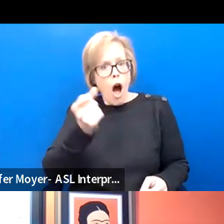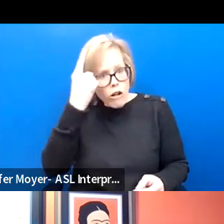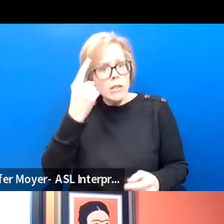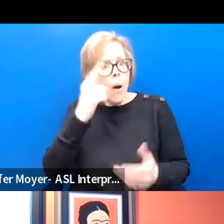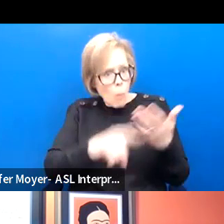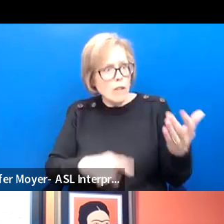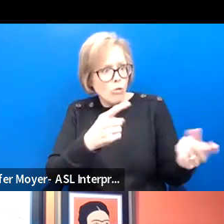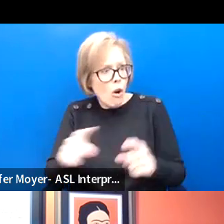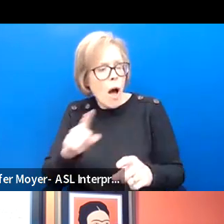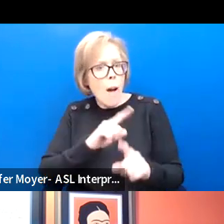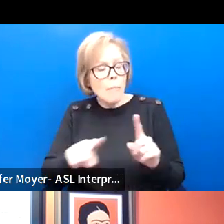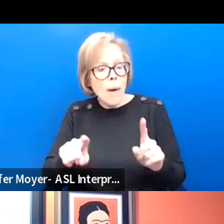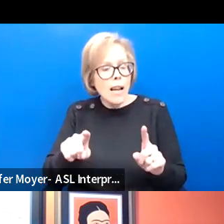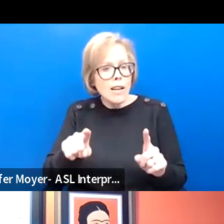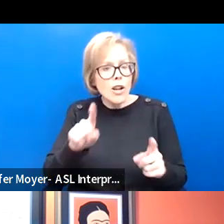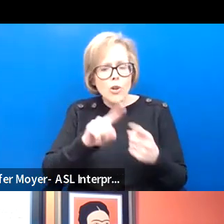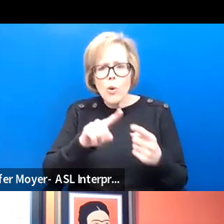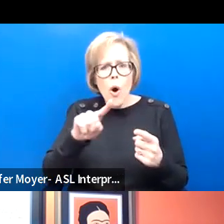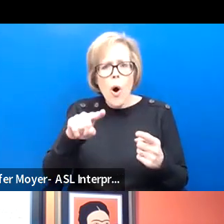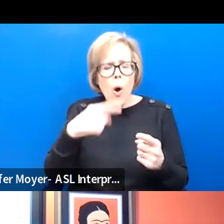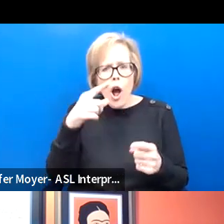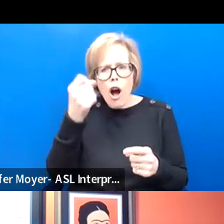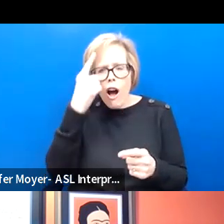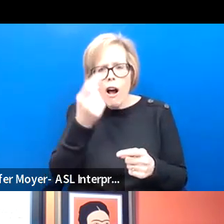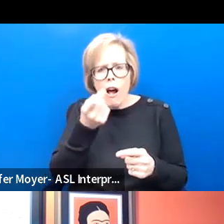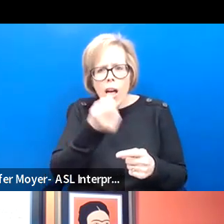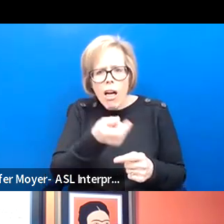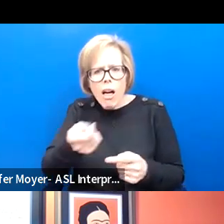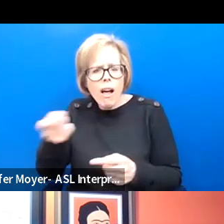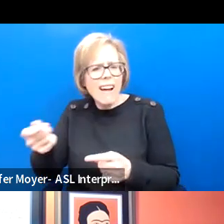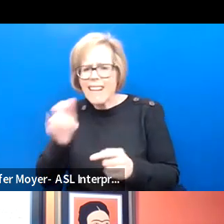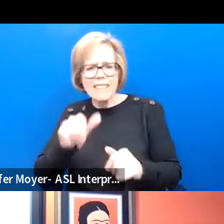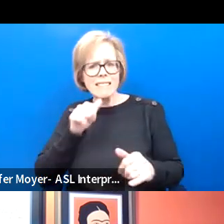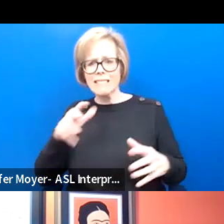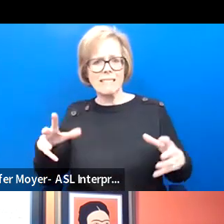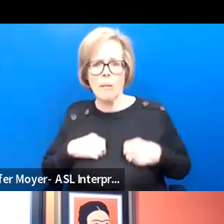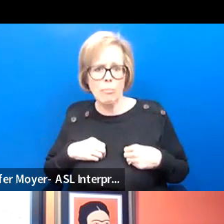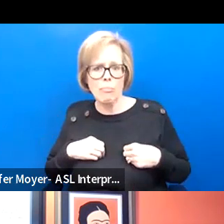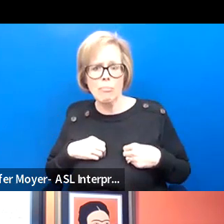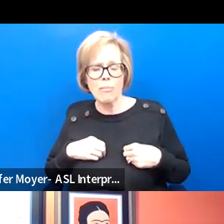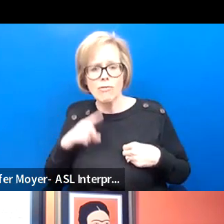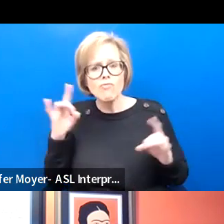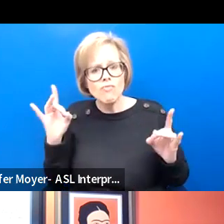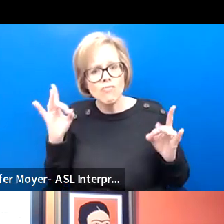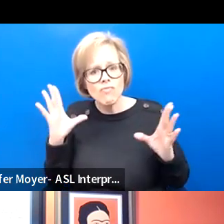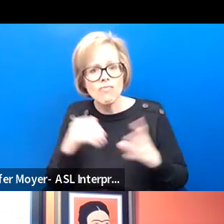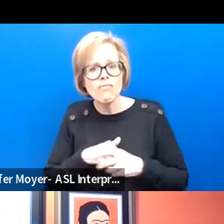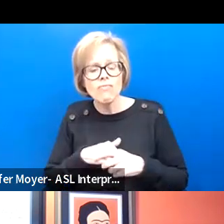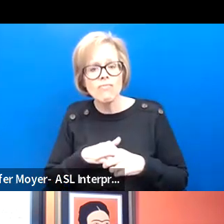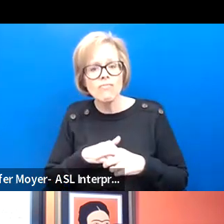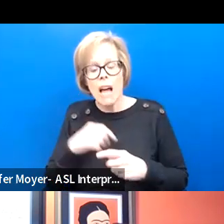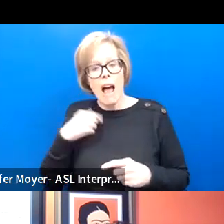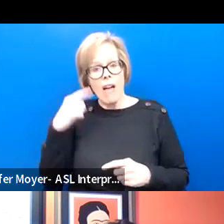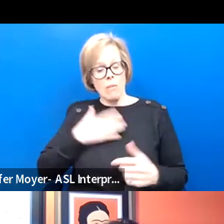to understand every third word, you know, it's just unacceptable. It's just deplorable. And I think that